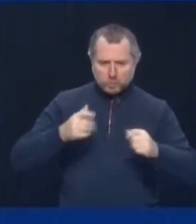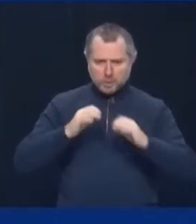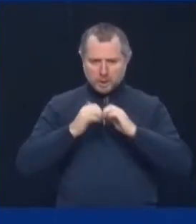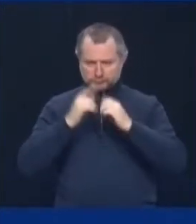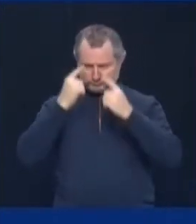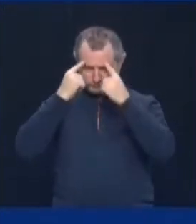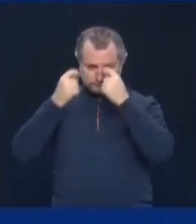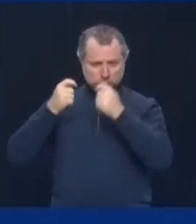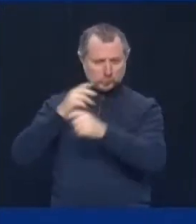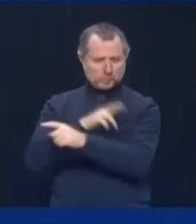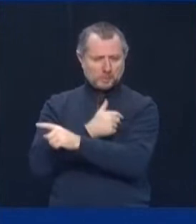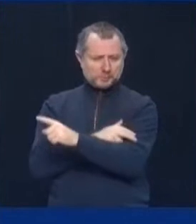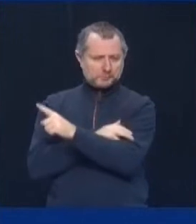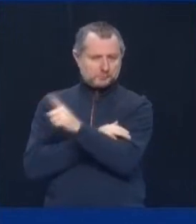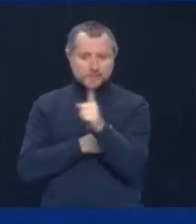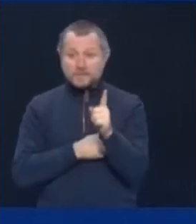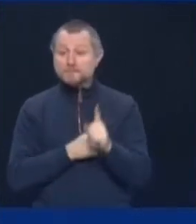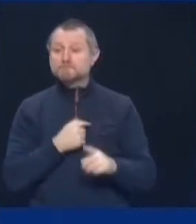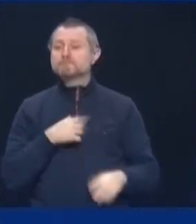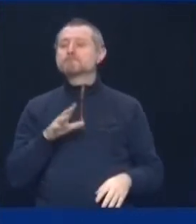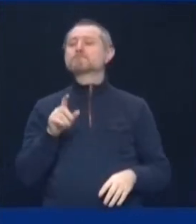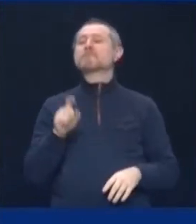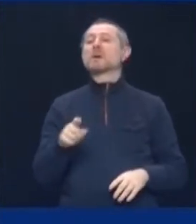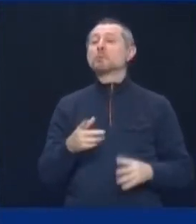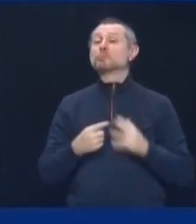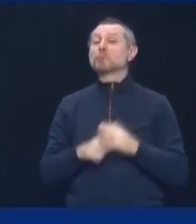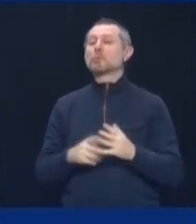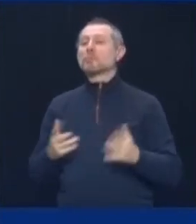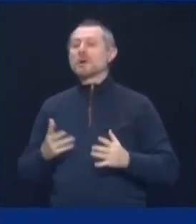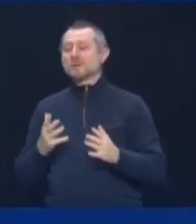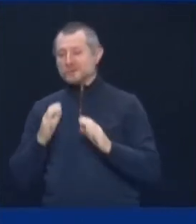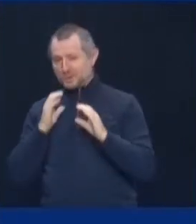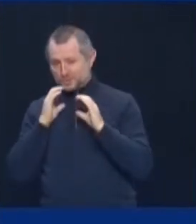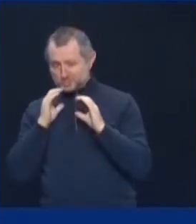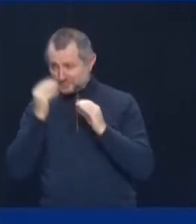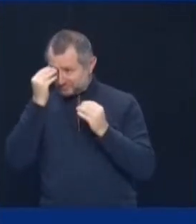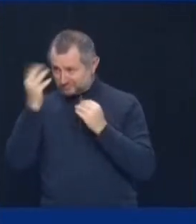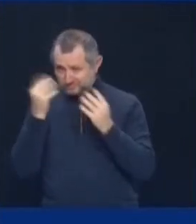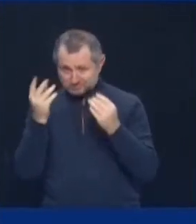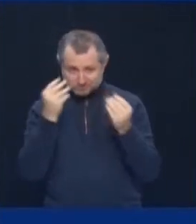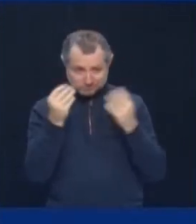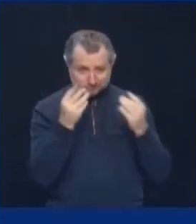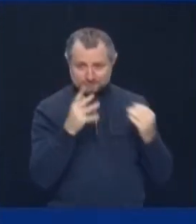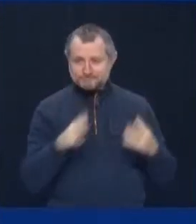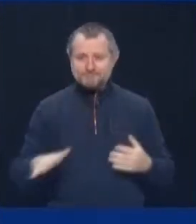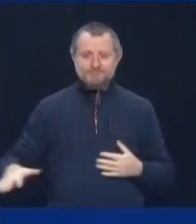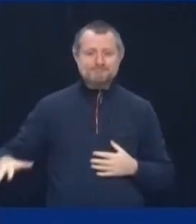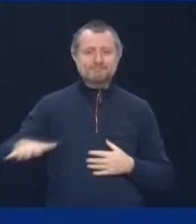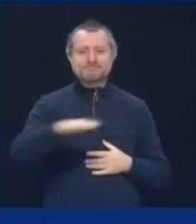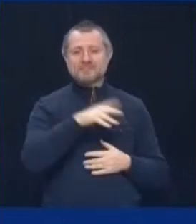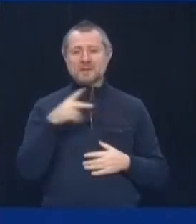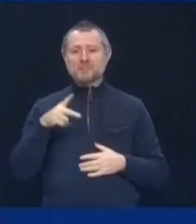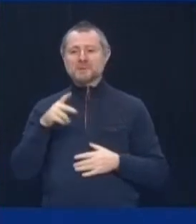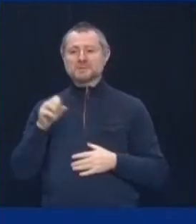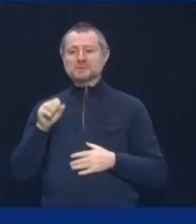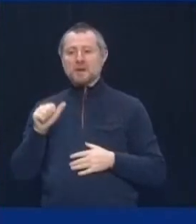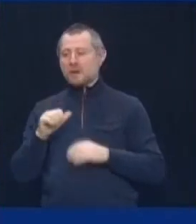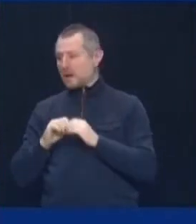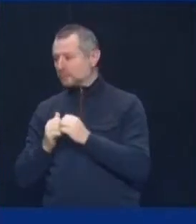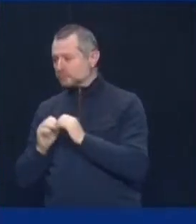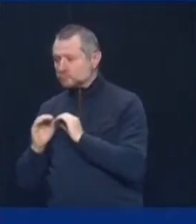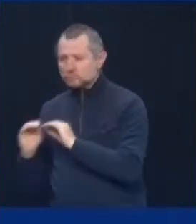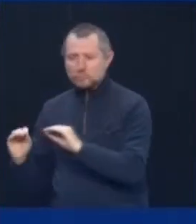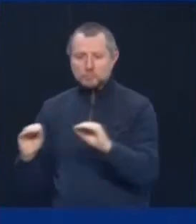And we need to start communicating with people with PSAs, et cetera. But I believe it's possible that there's